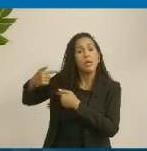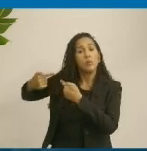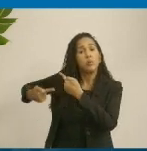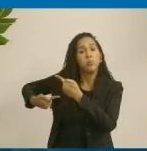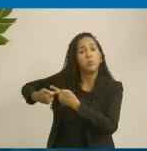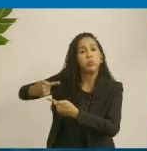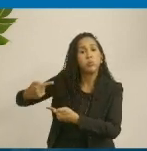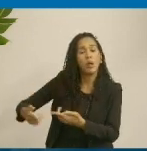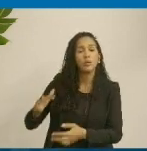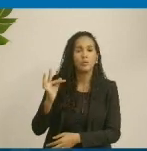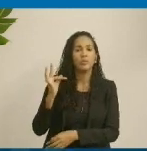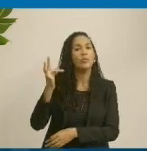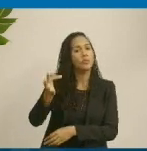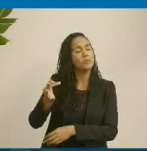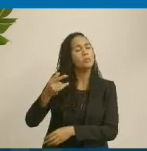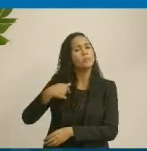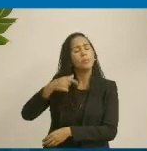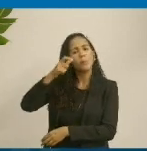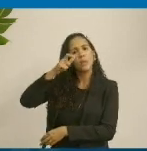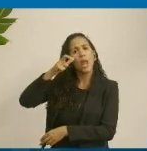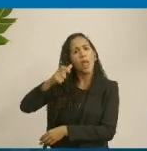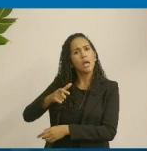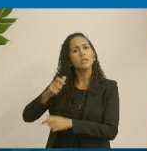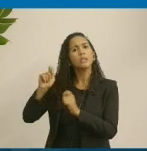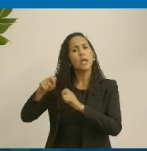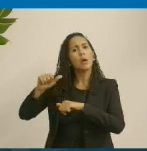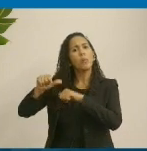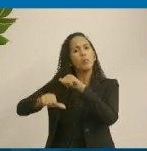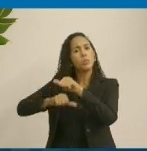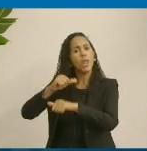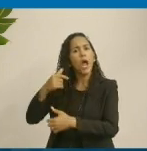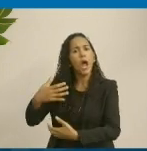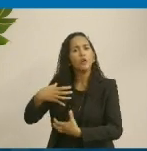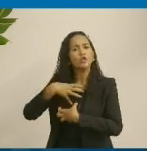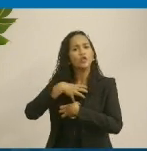their behavior change and then they transmit this hopefully